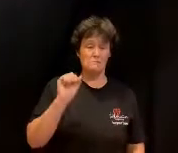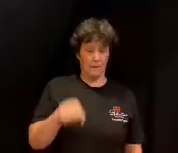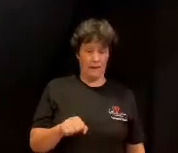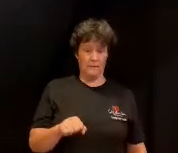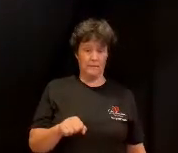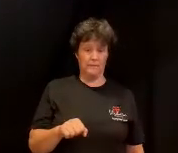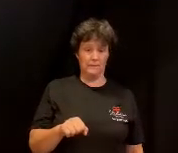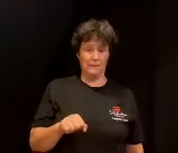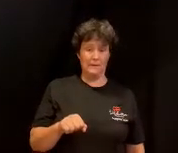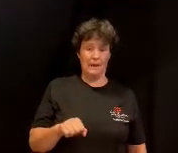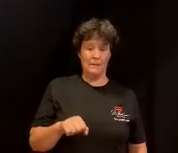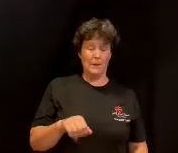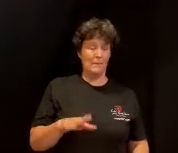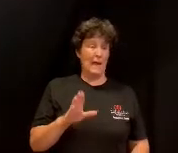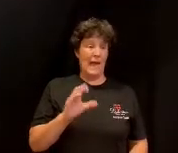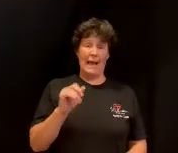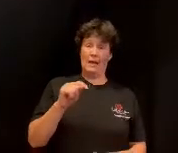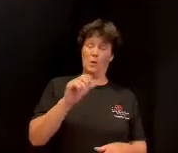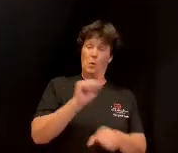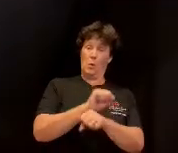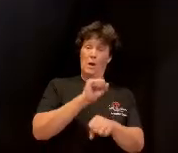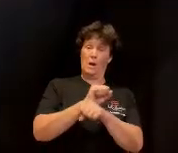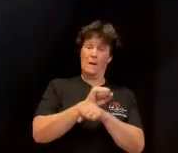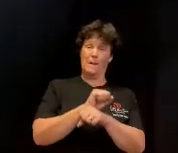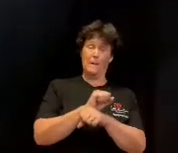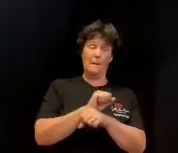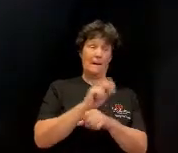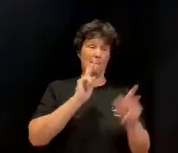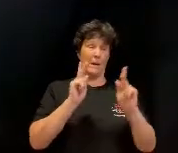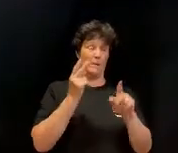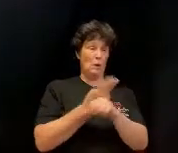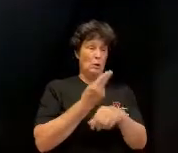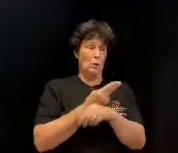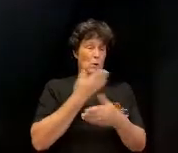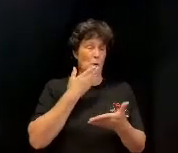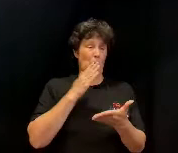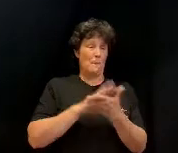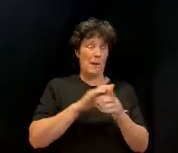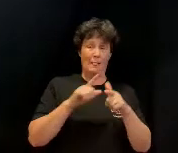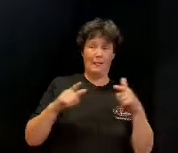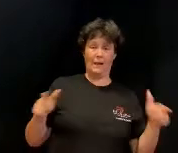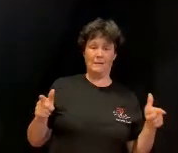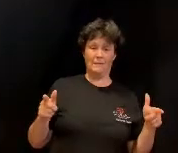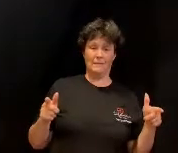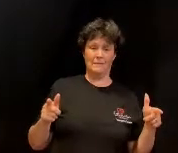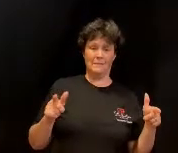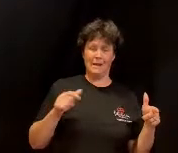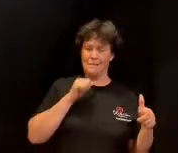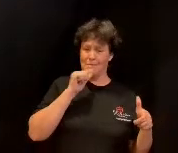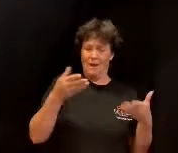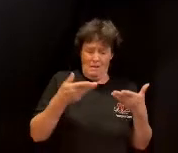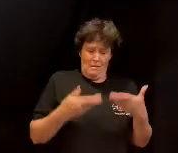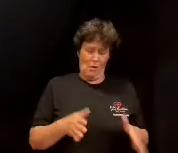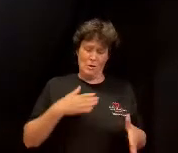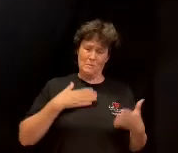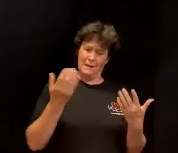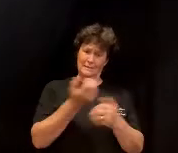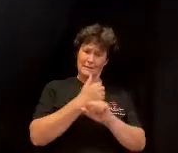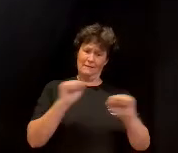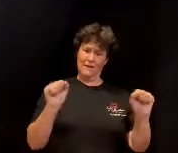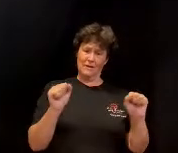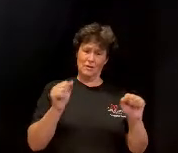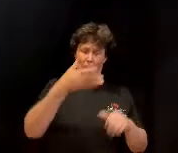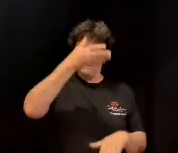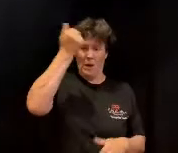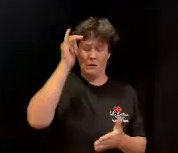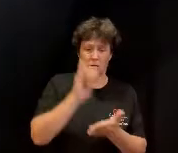I can be at my work, and people, man, can be cussing all around me. I'm not gonna lose my salvation off out of that. Right? But